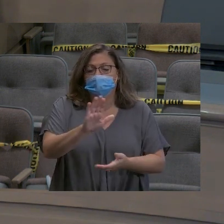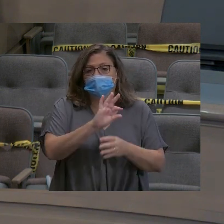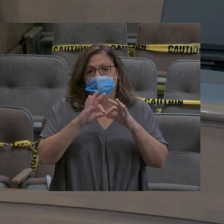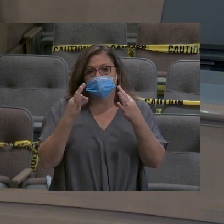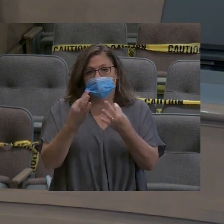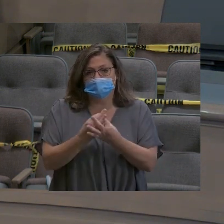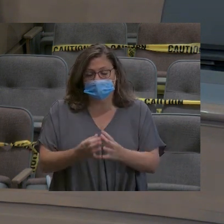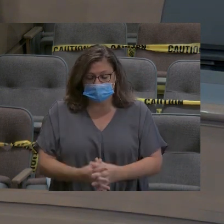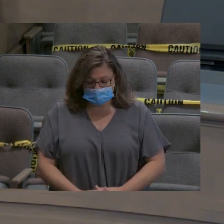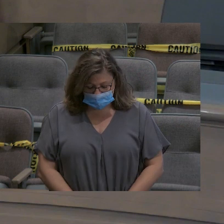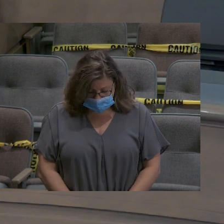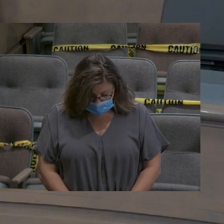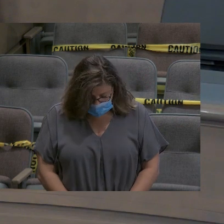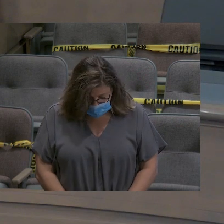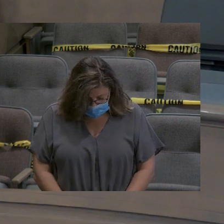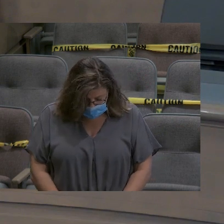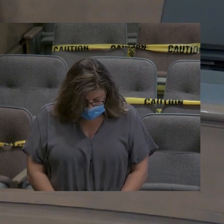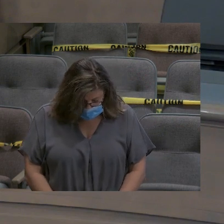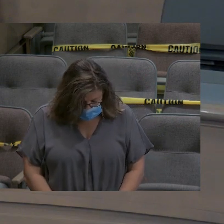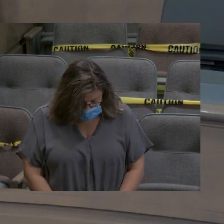leave behind.